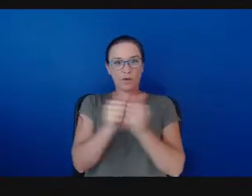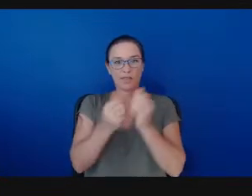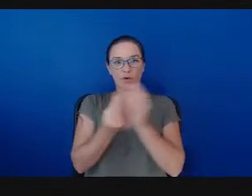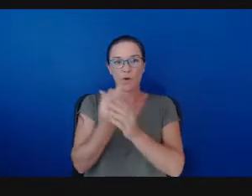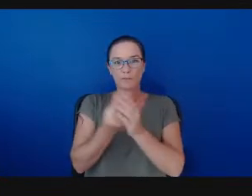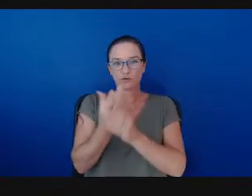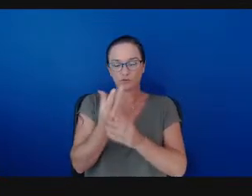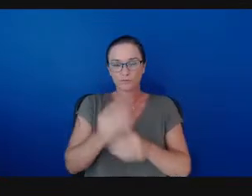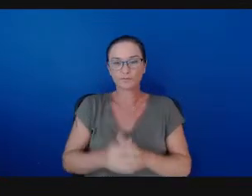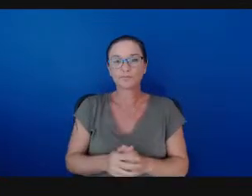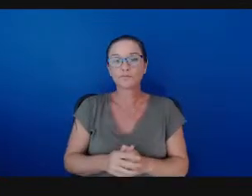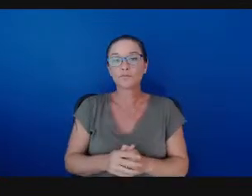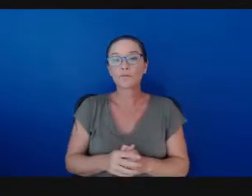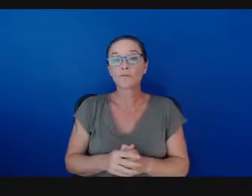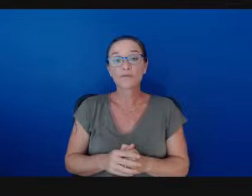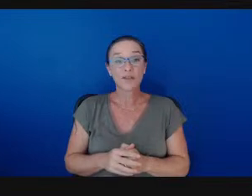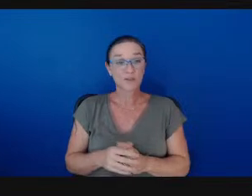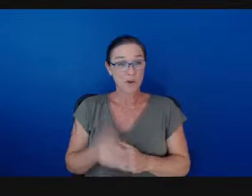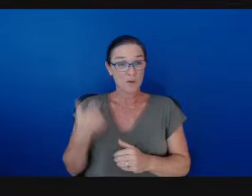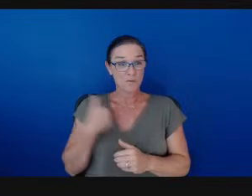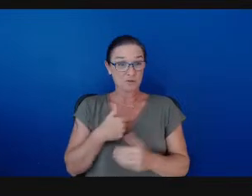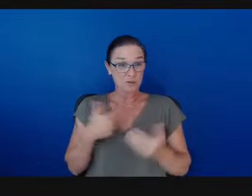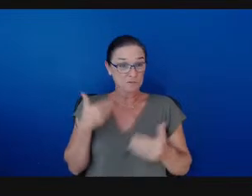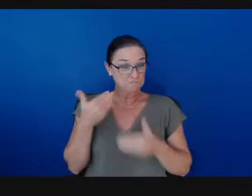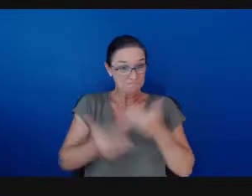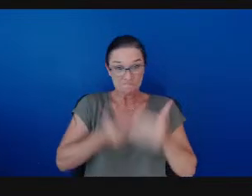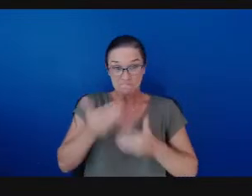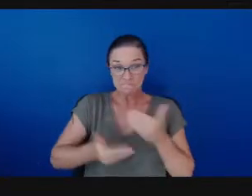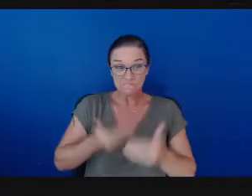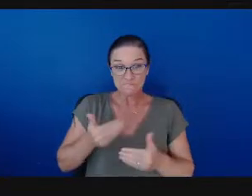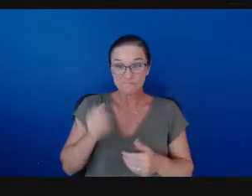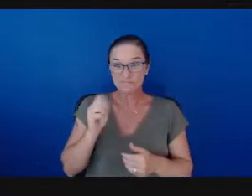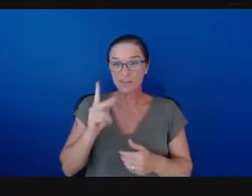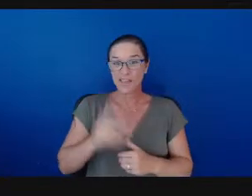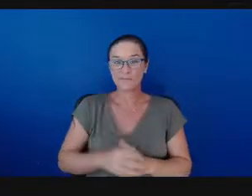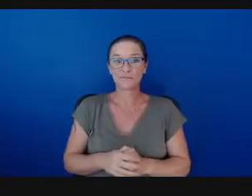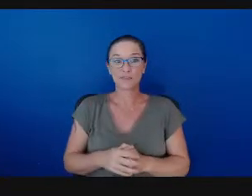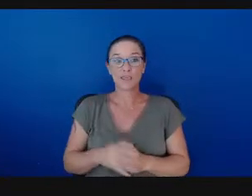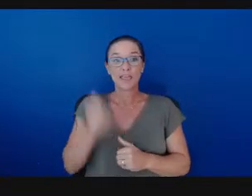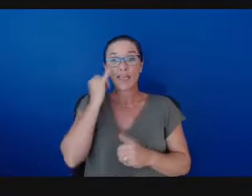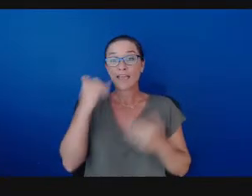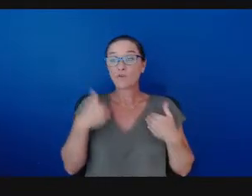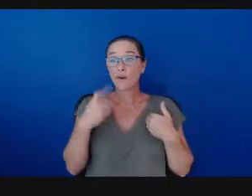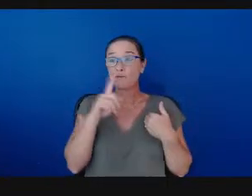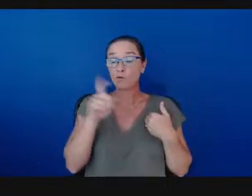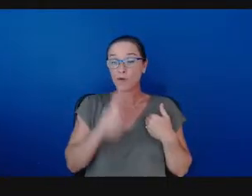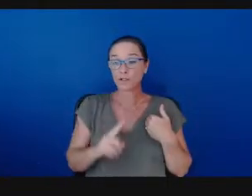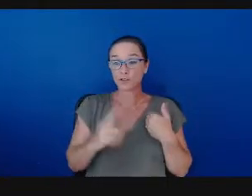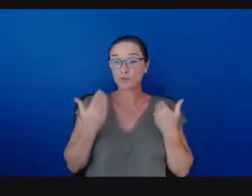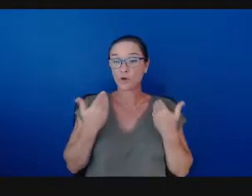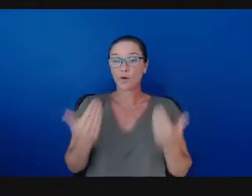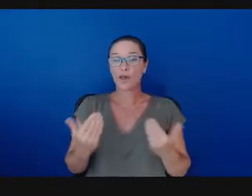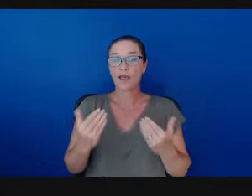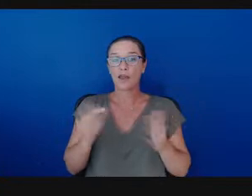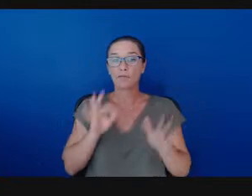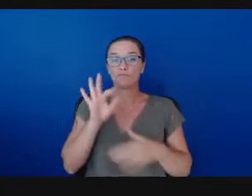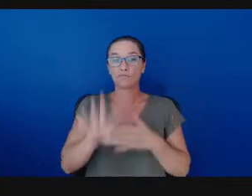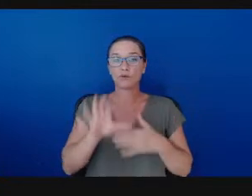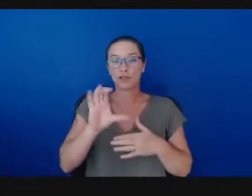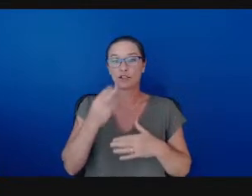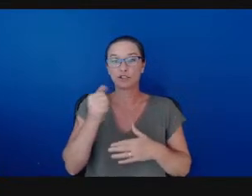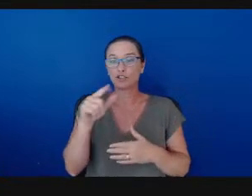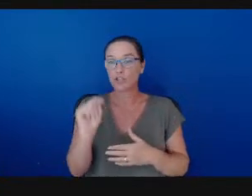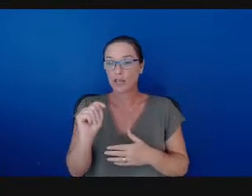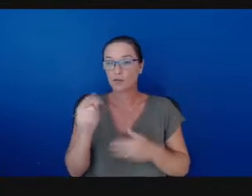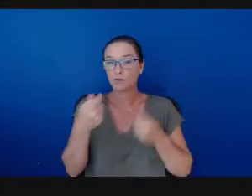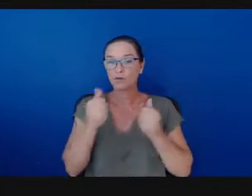Sounds good. So should we go through it here? And yeah, let's go ahead and get it going. If you got any questions, anything like that, go ahead and drop them in the chat. We'll try and get to them at the end.